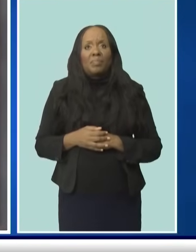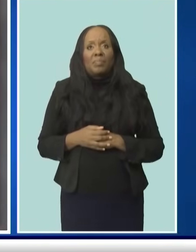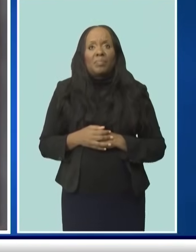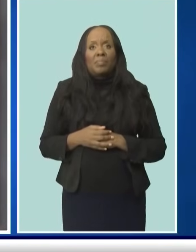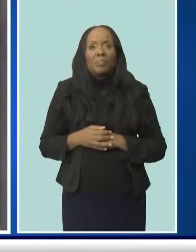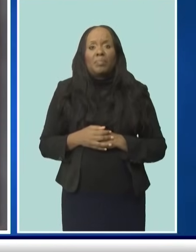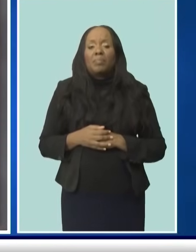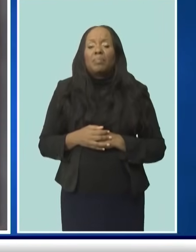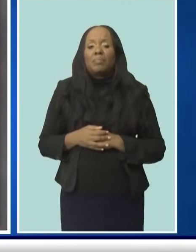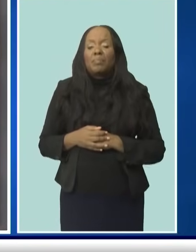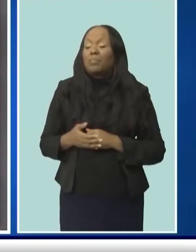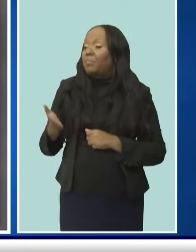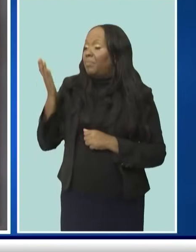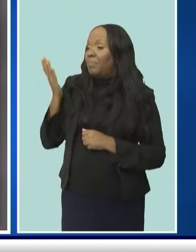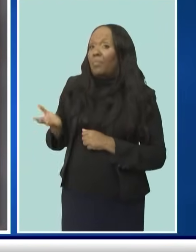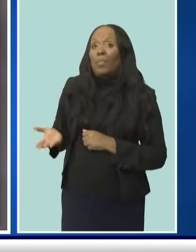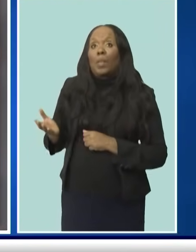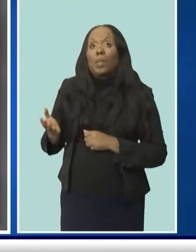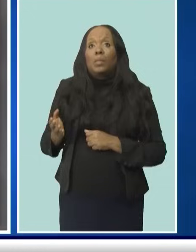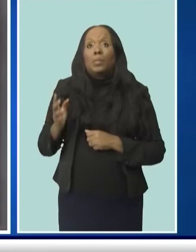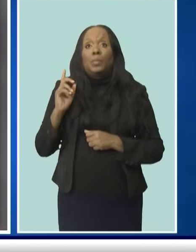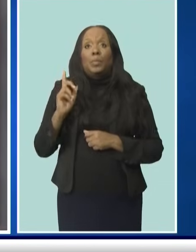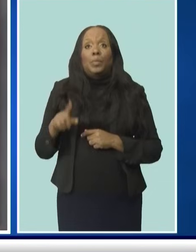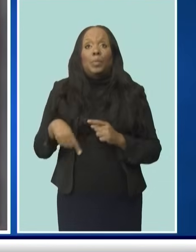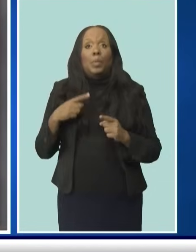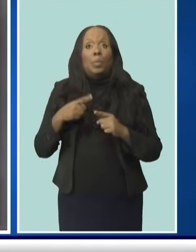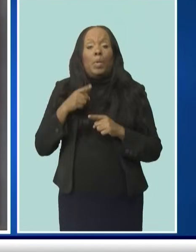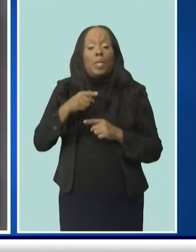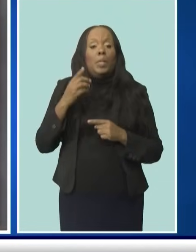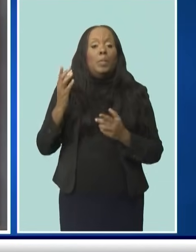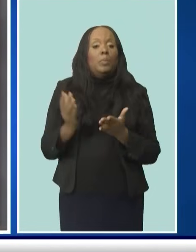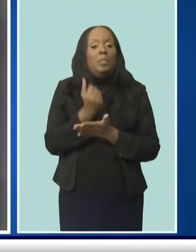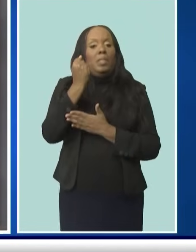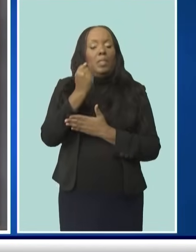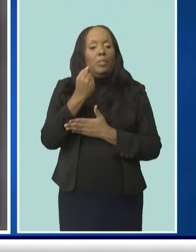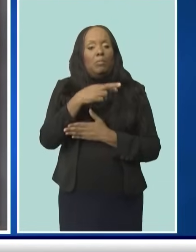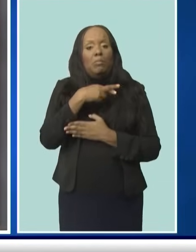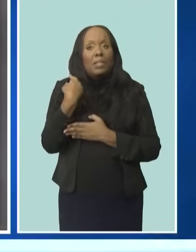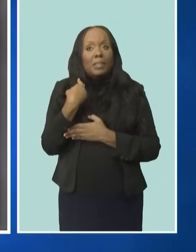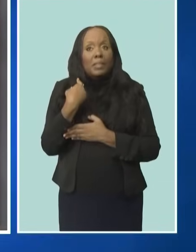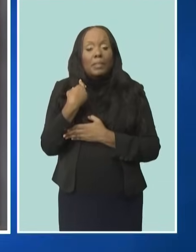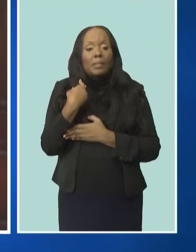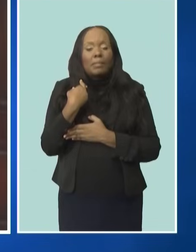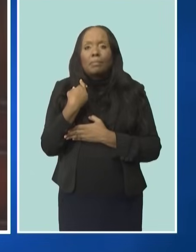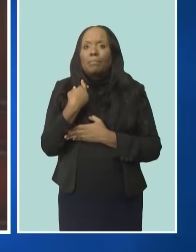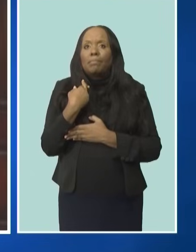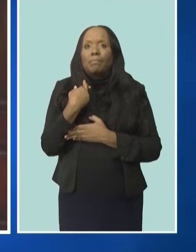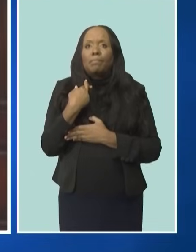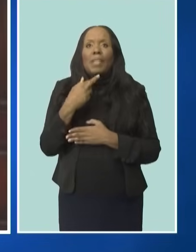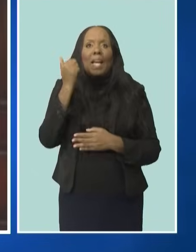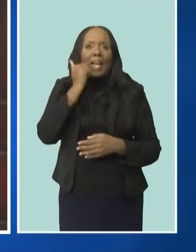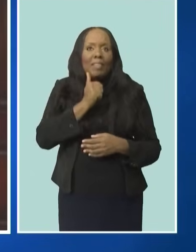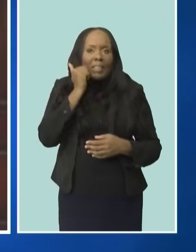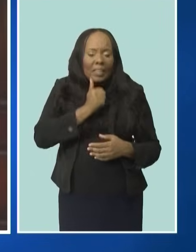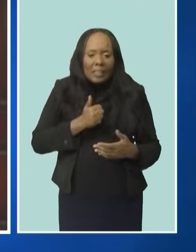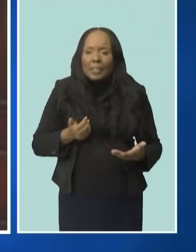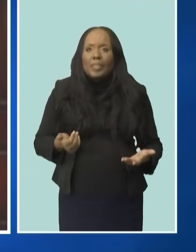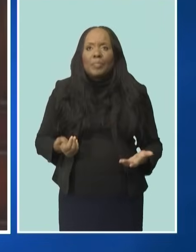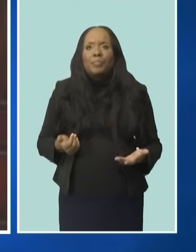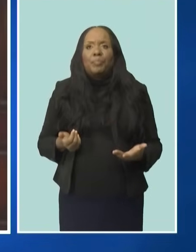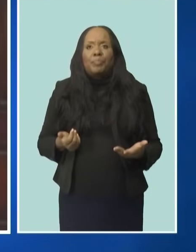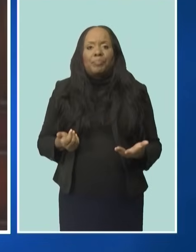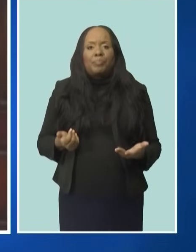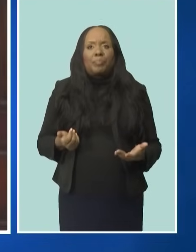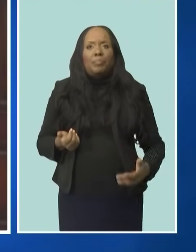that risk-taking is what we do every day. And therefore, the extent to which